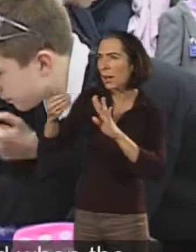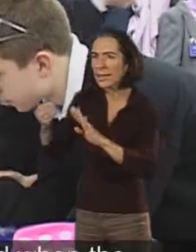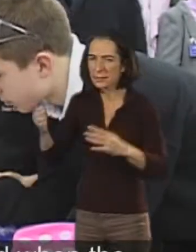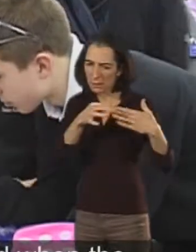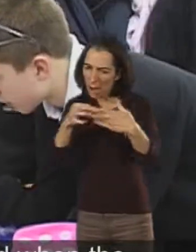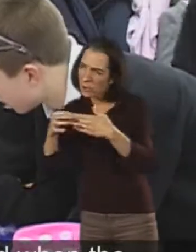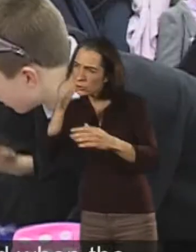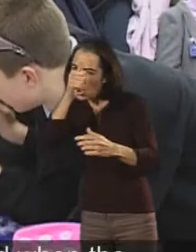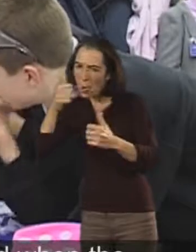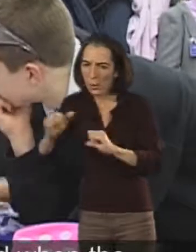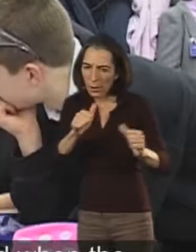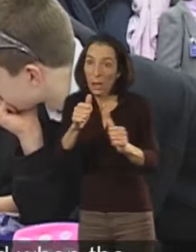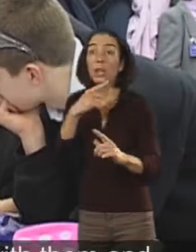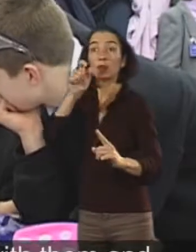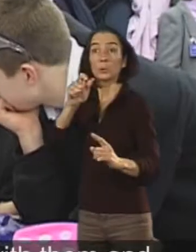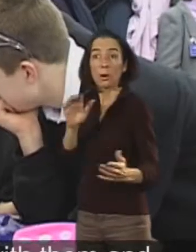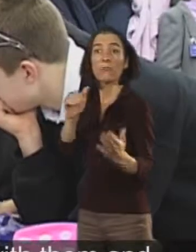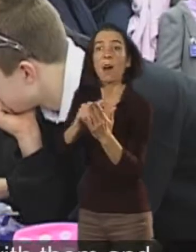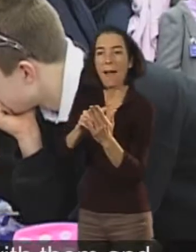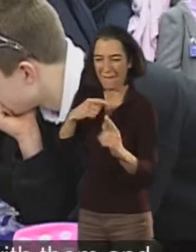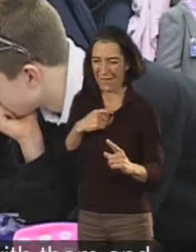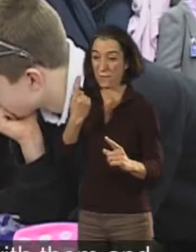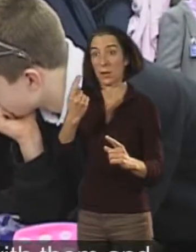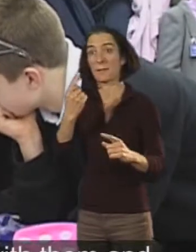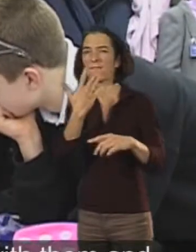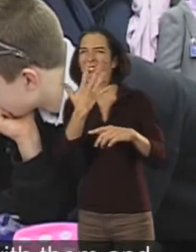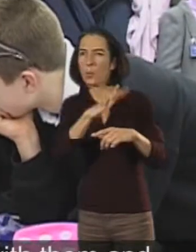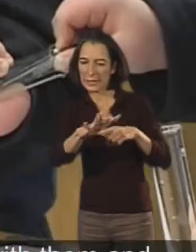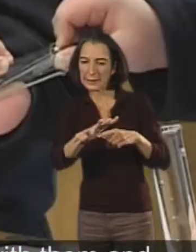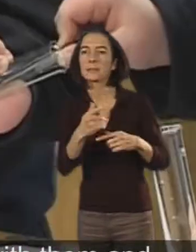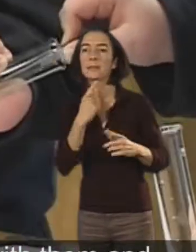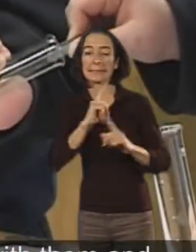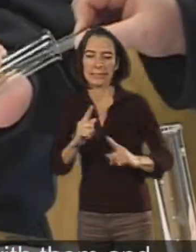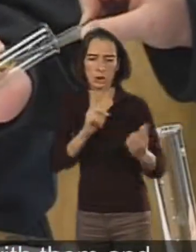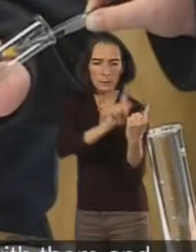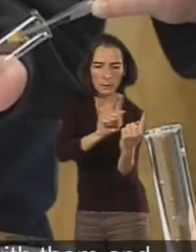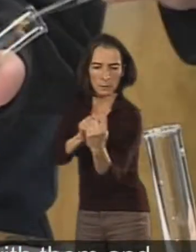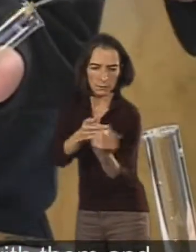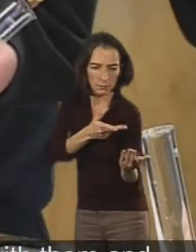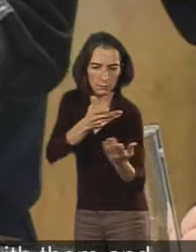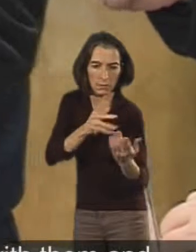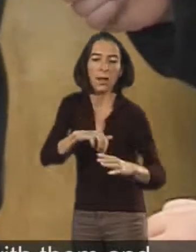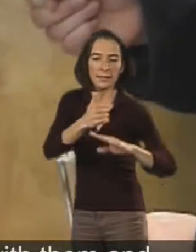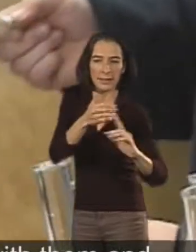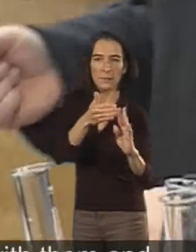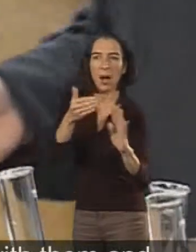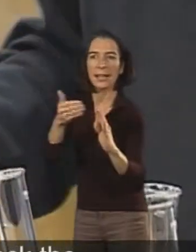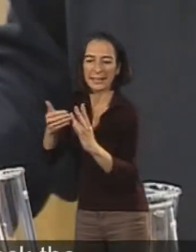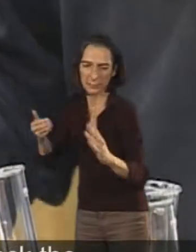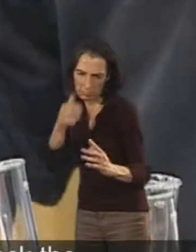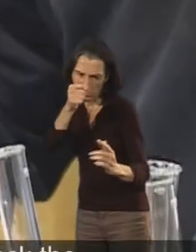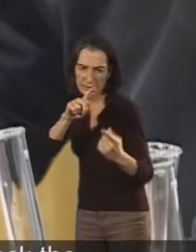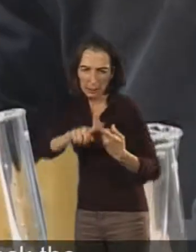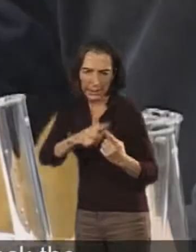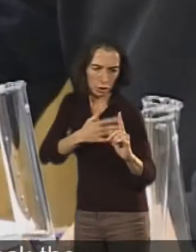in September, in the first 5 weeks, most of their teachers sat with them and set them a target grade or level depending on